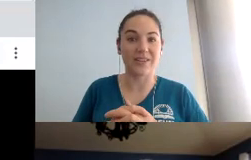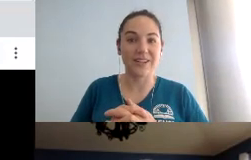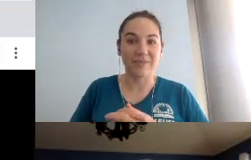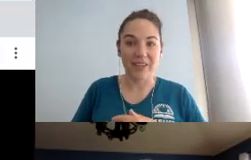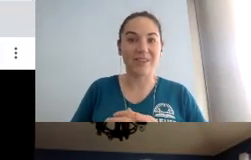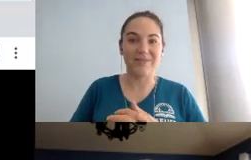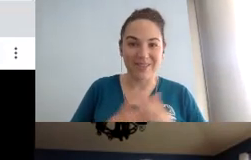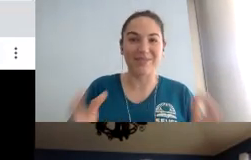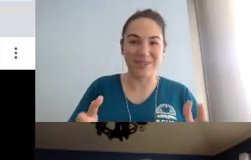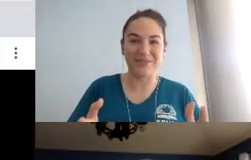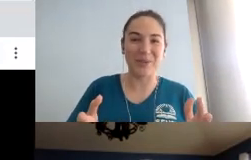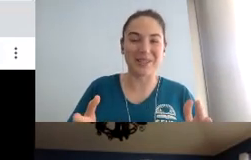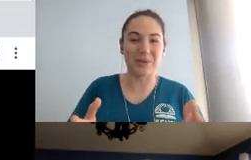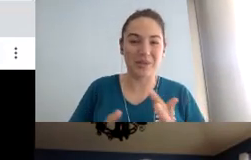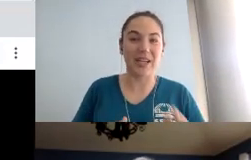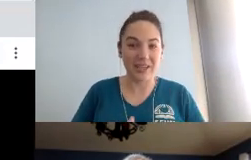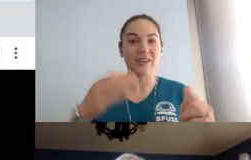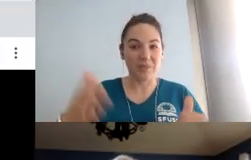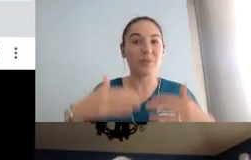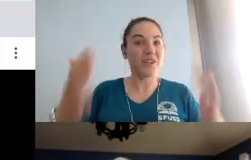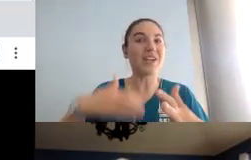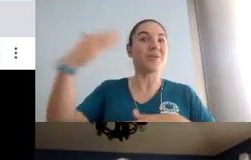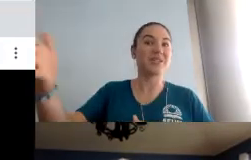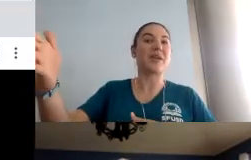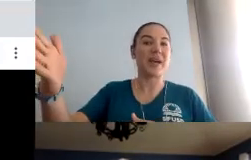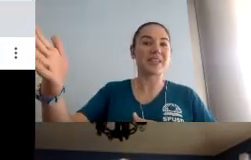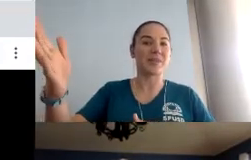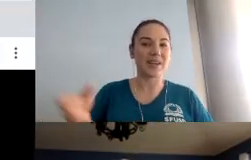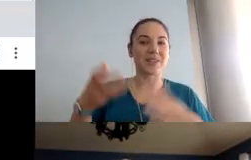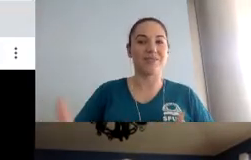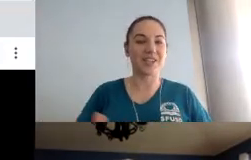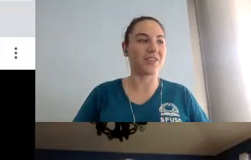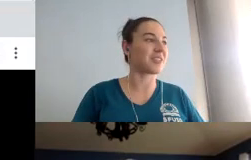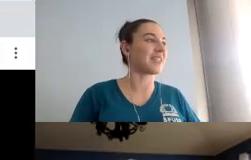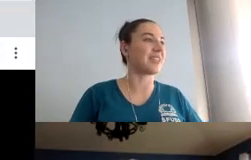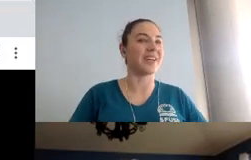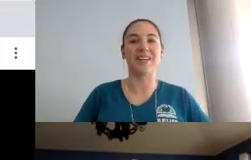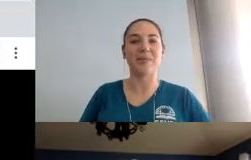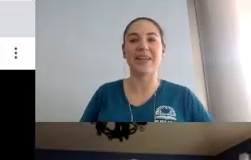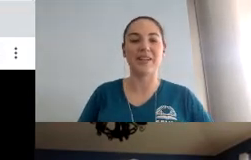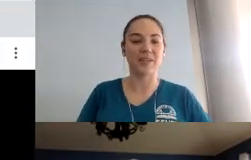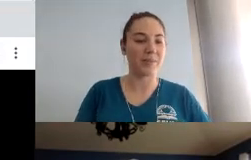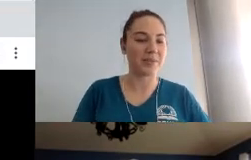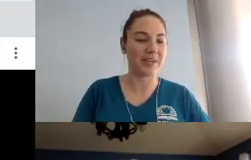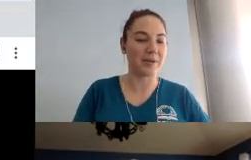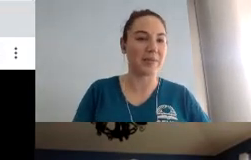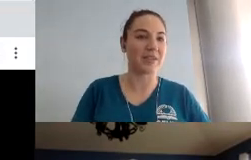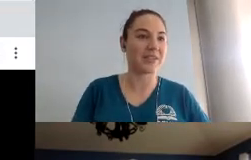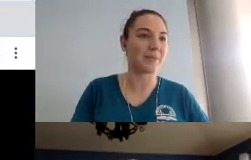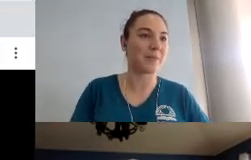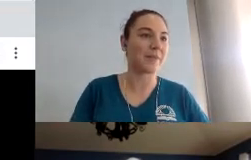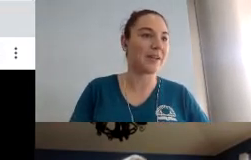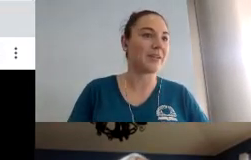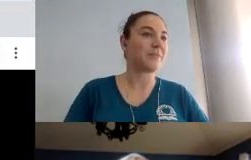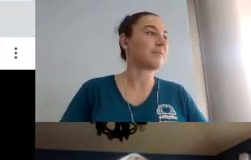they're done. And that first few weeks of school, you're like, remember when you're done, it goes to the green basket, right? Because they'll finish, they'll just sit there and be like, oh, I'm sorry, let me mute this.